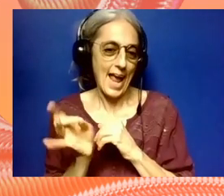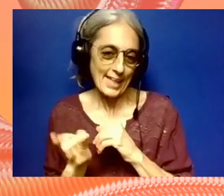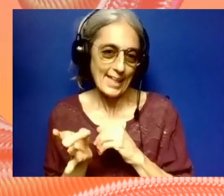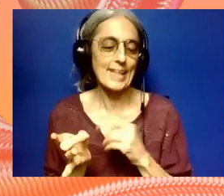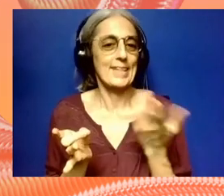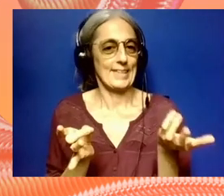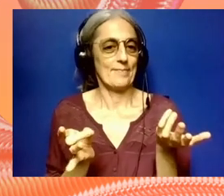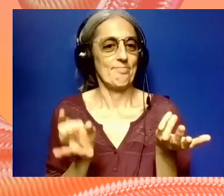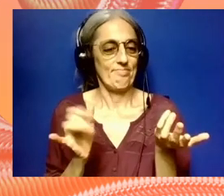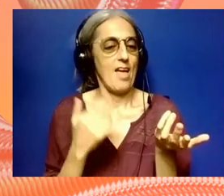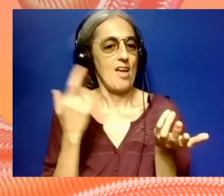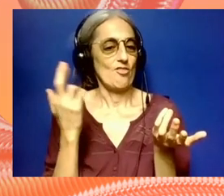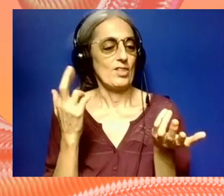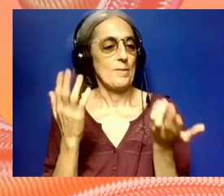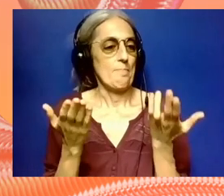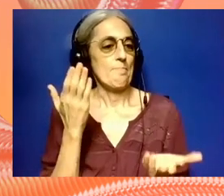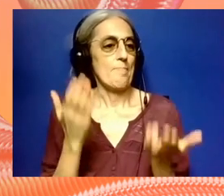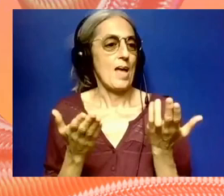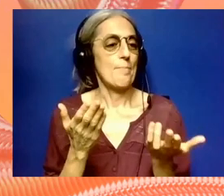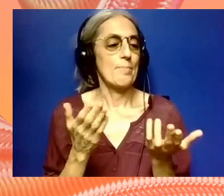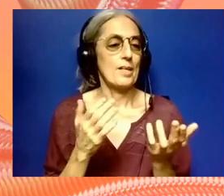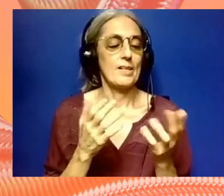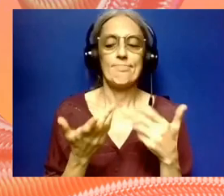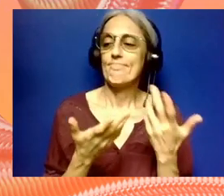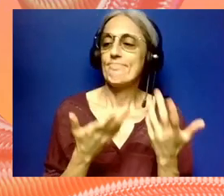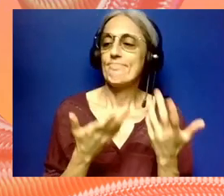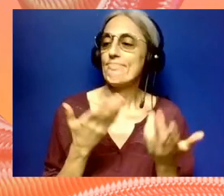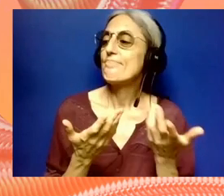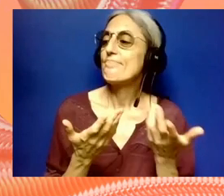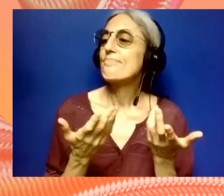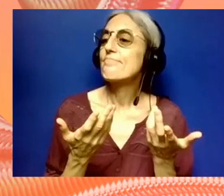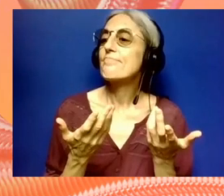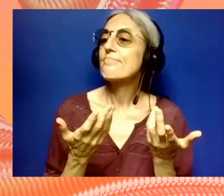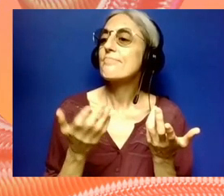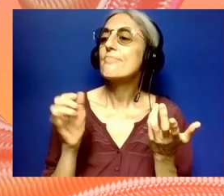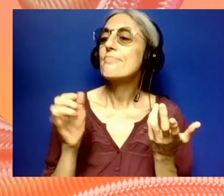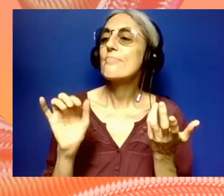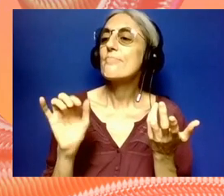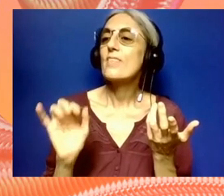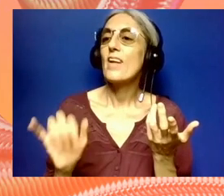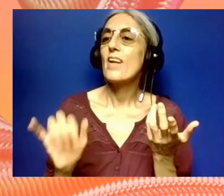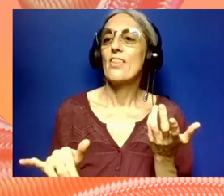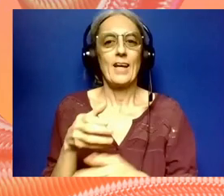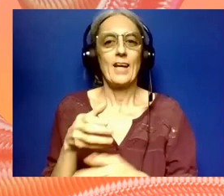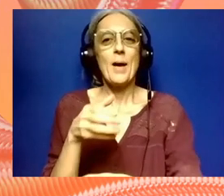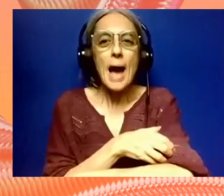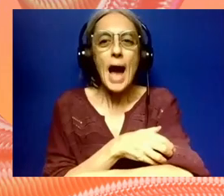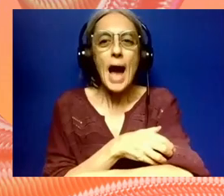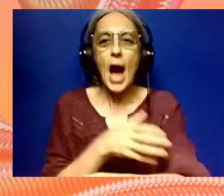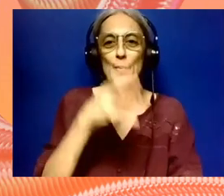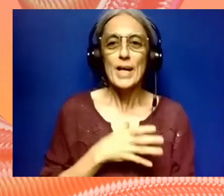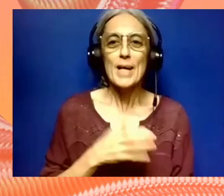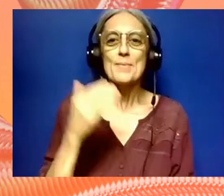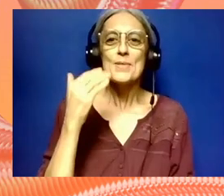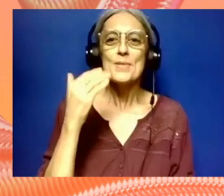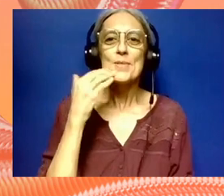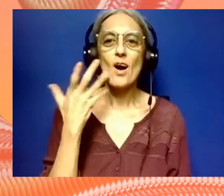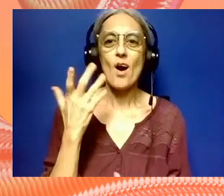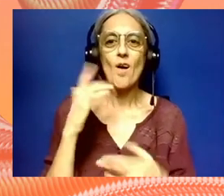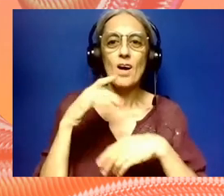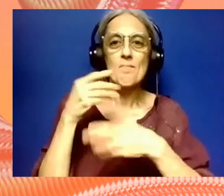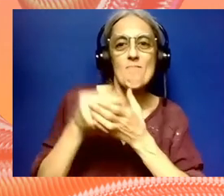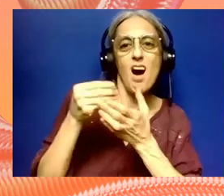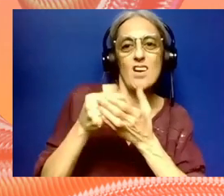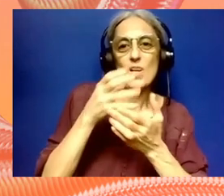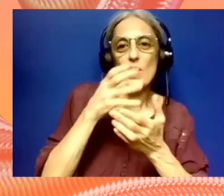like power, like capitalist ladies were like in their big shoulder pads and they were like, I am